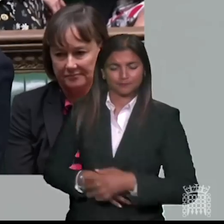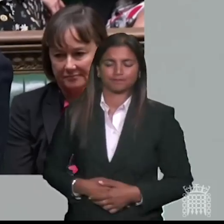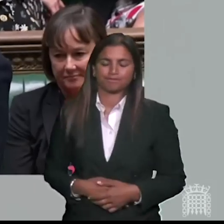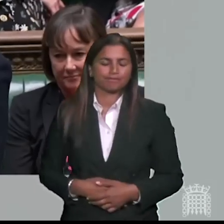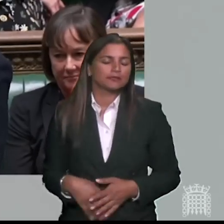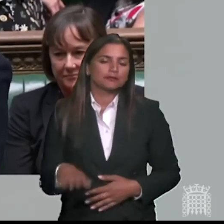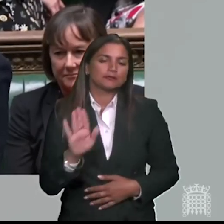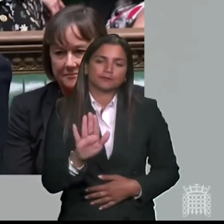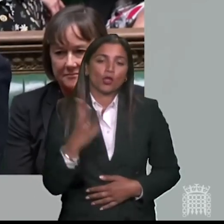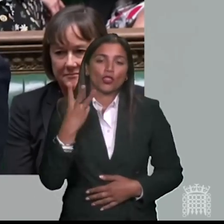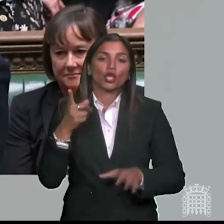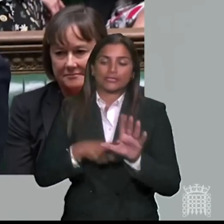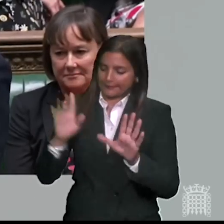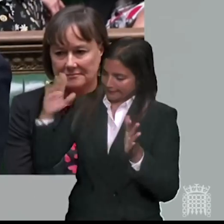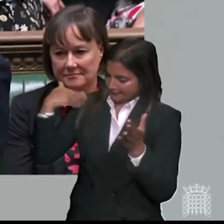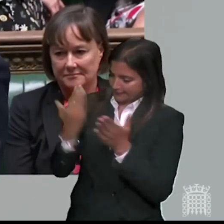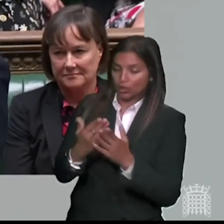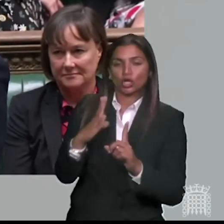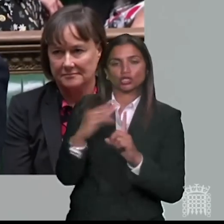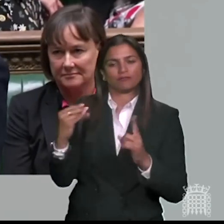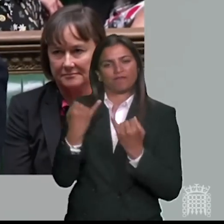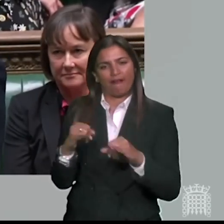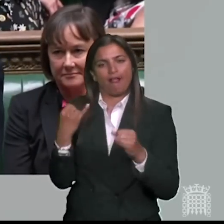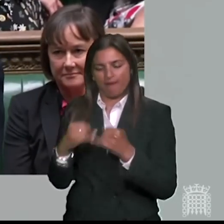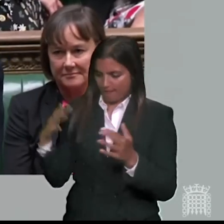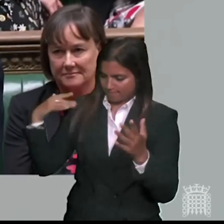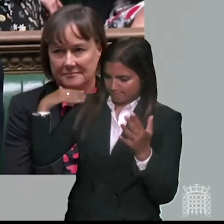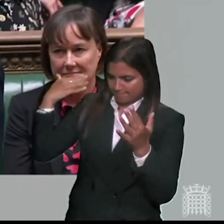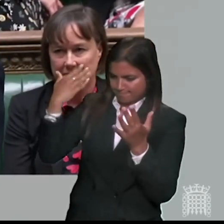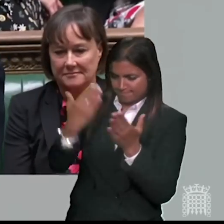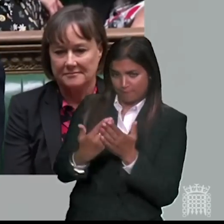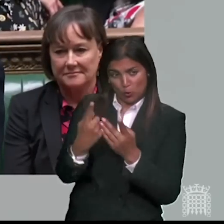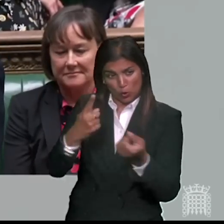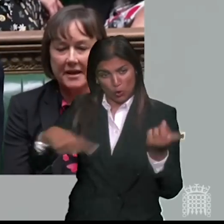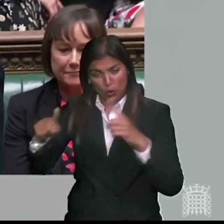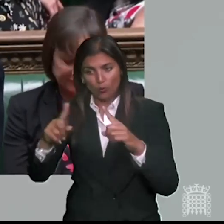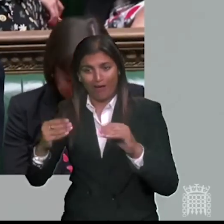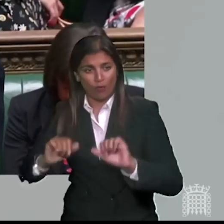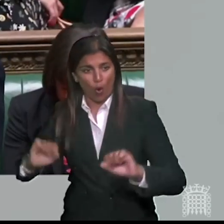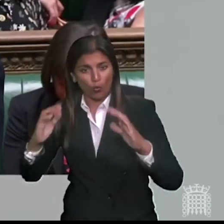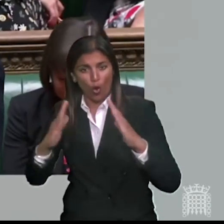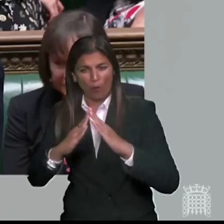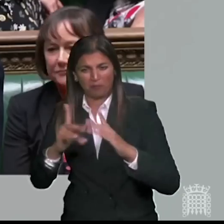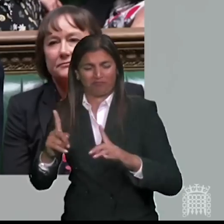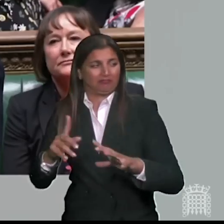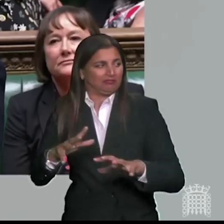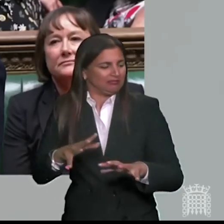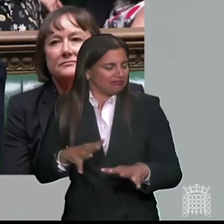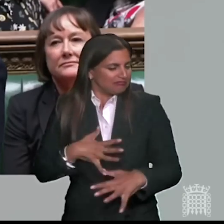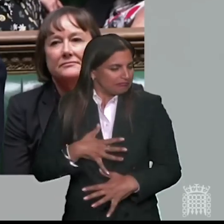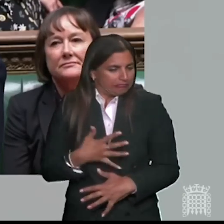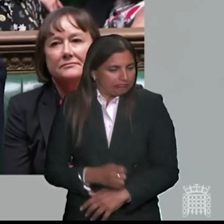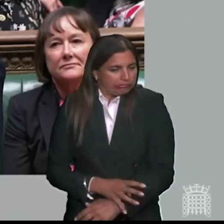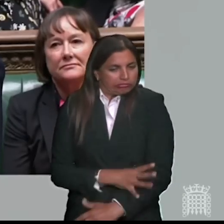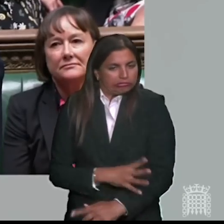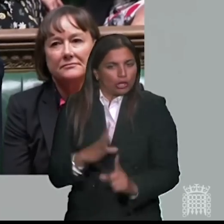Conservative failures, and that homeowners watching that pathetic answer will be cringing that they aren't celebrating the government's success. They're